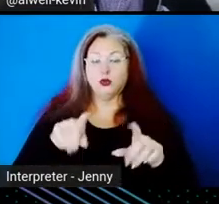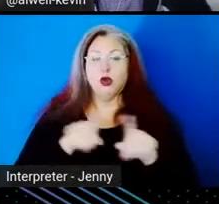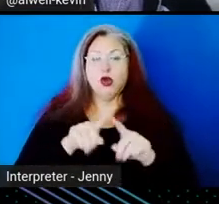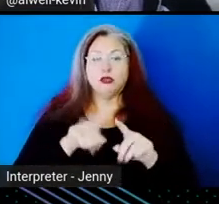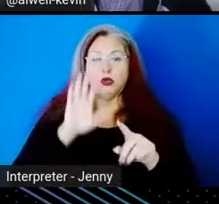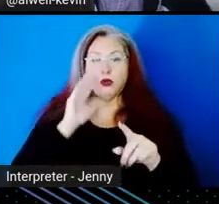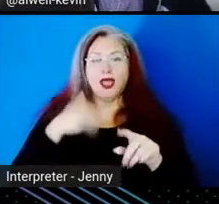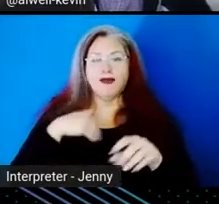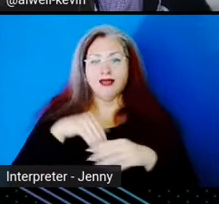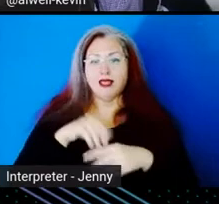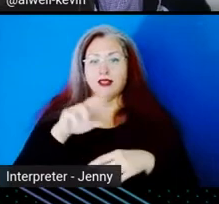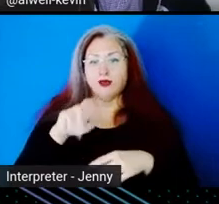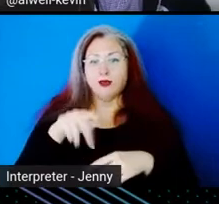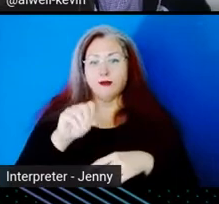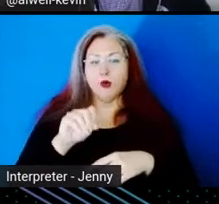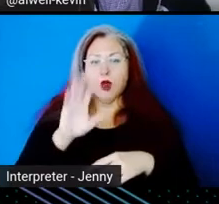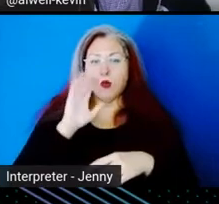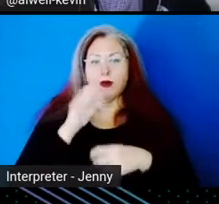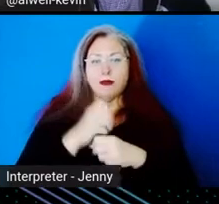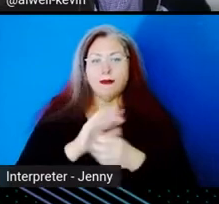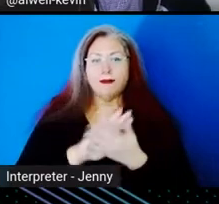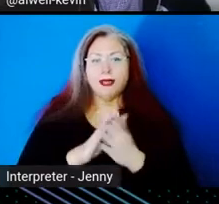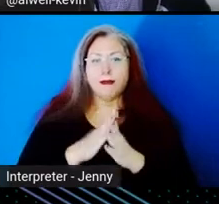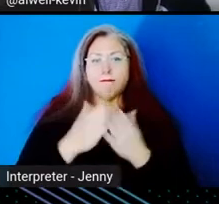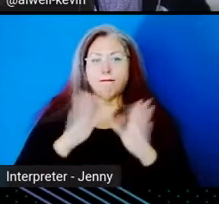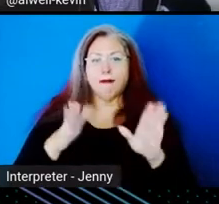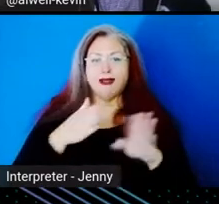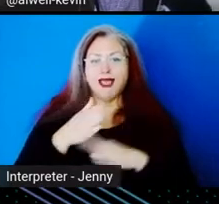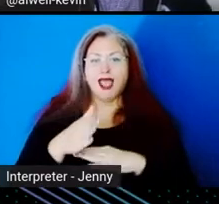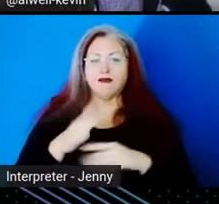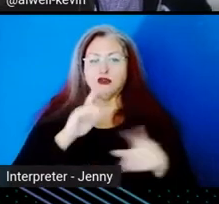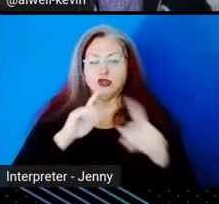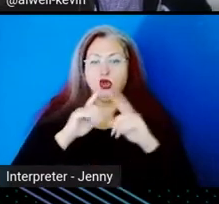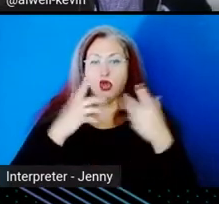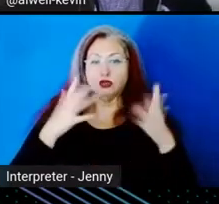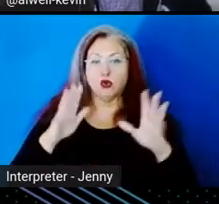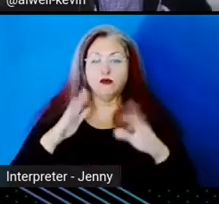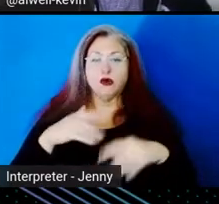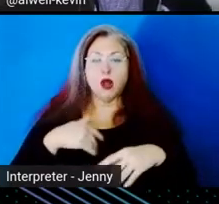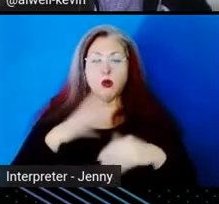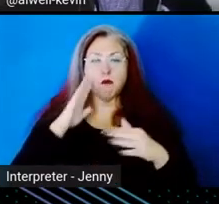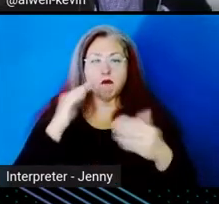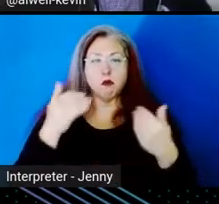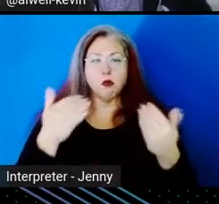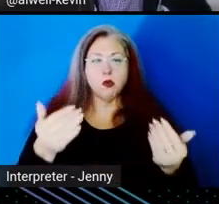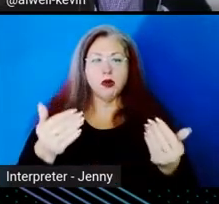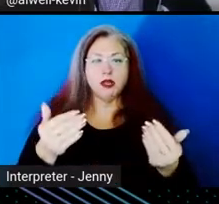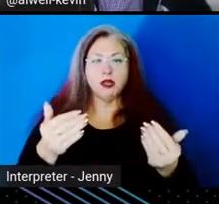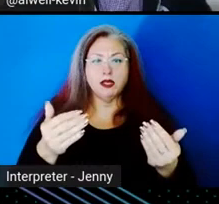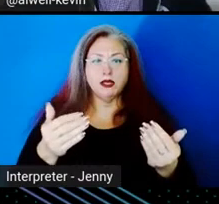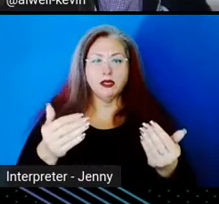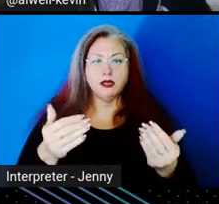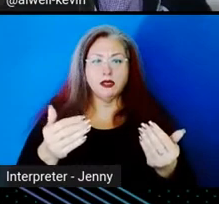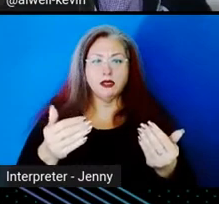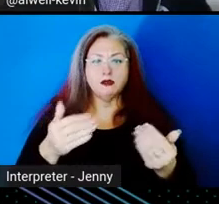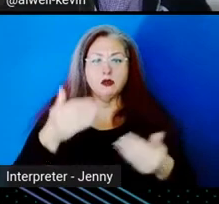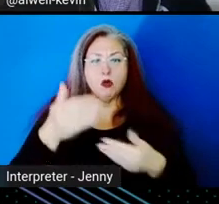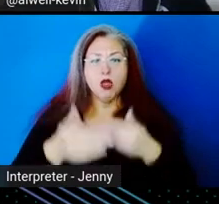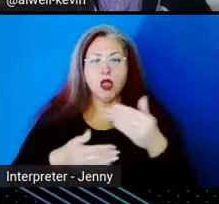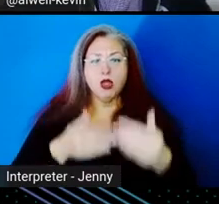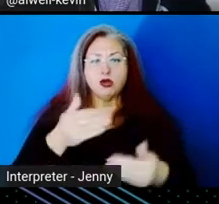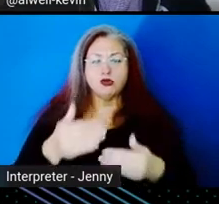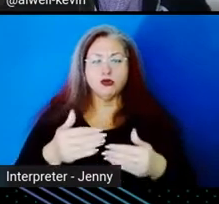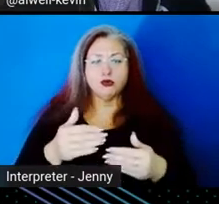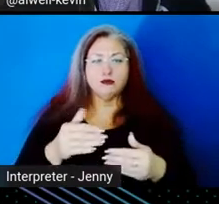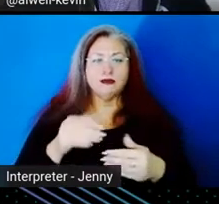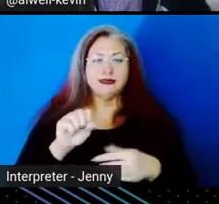exist on this repo that I'm going to make public after the talk. So I'm going to go ahead and just walk through the enablement steps